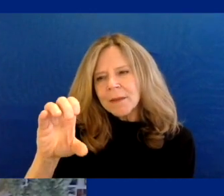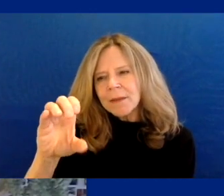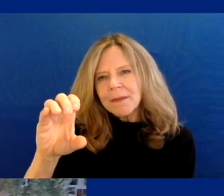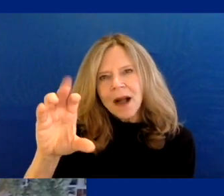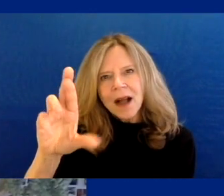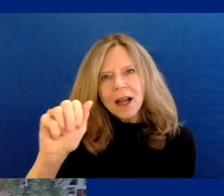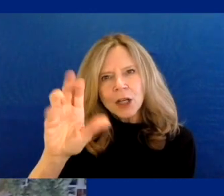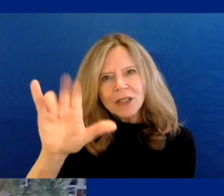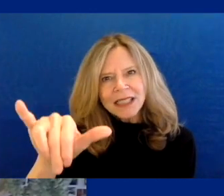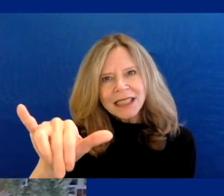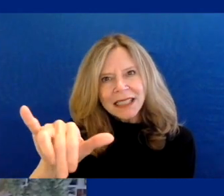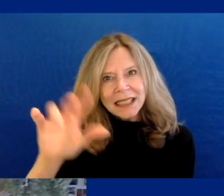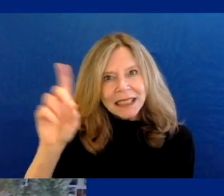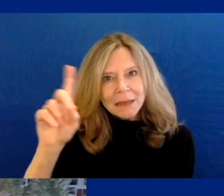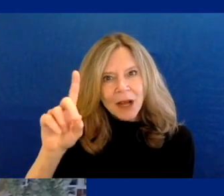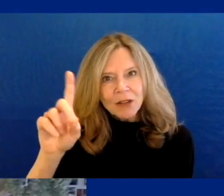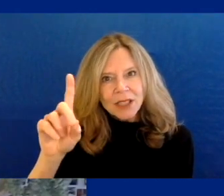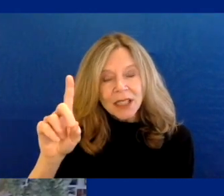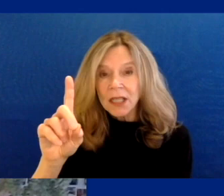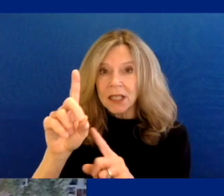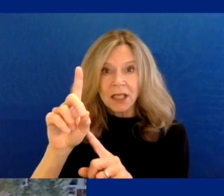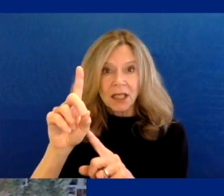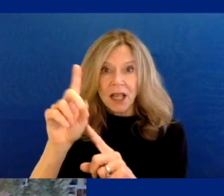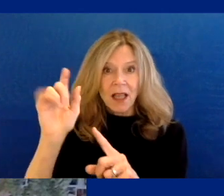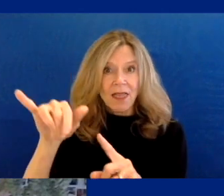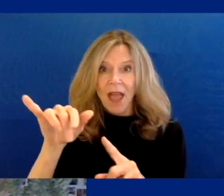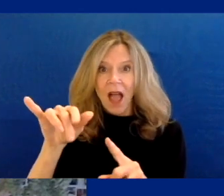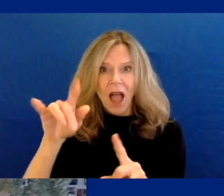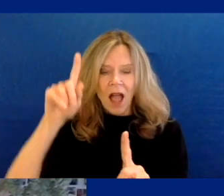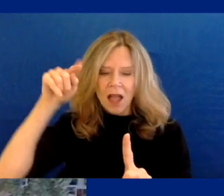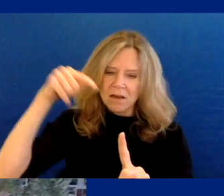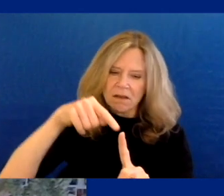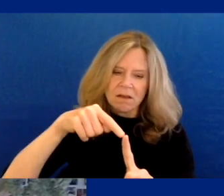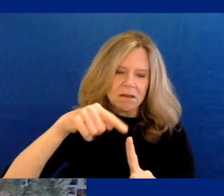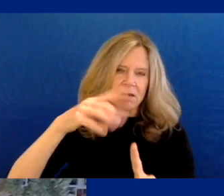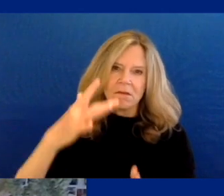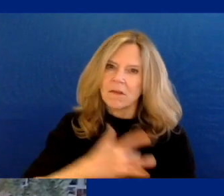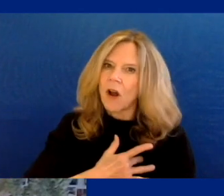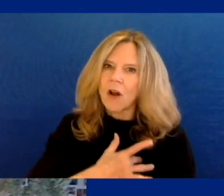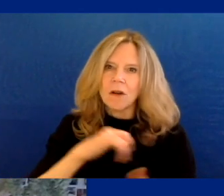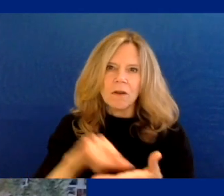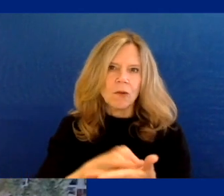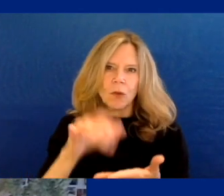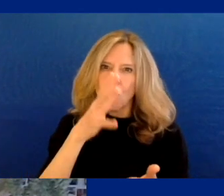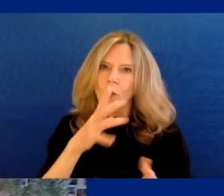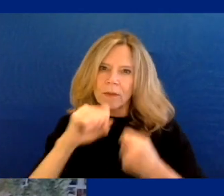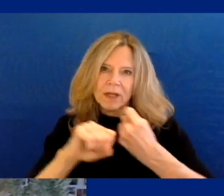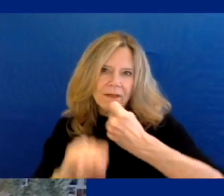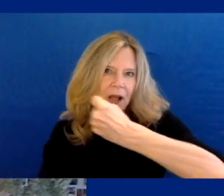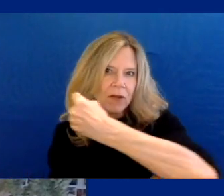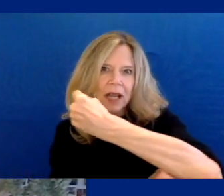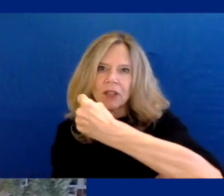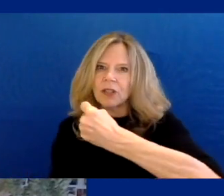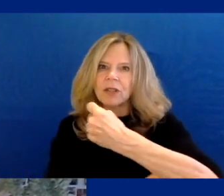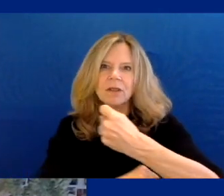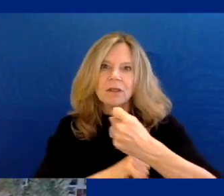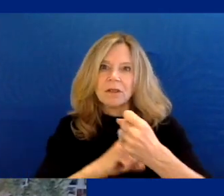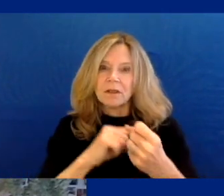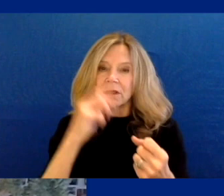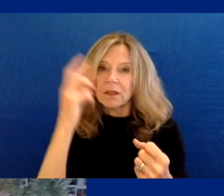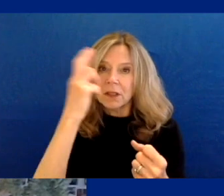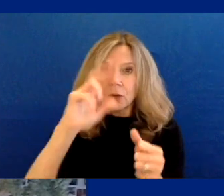And that's at the core. That's at the core of what the New York Women's Foundation is all about. It's why they have